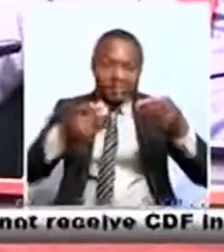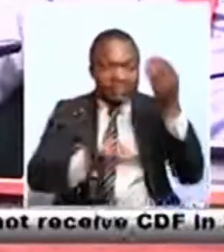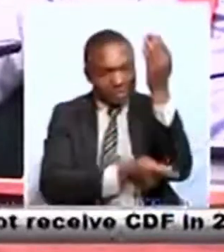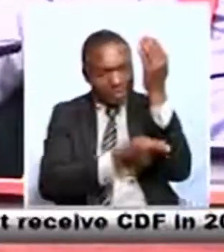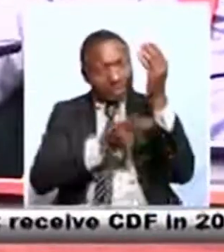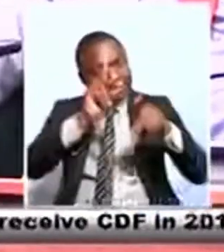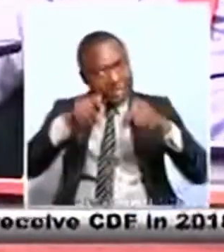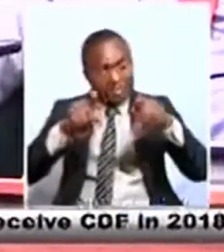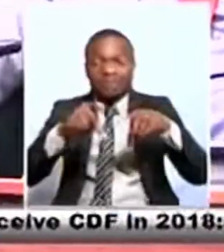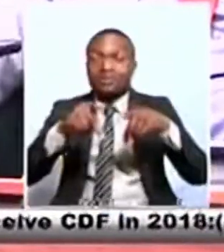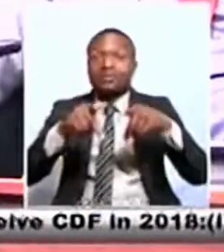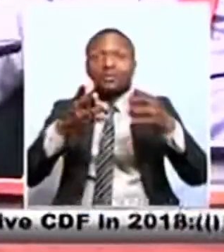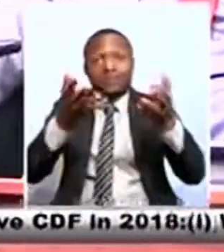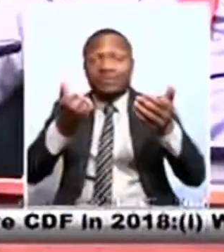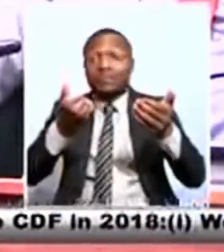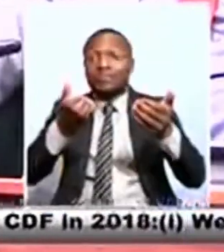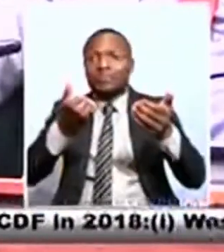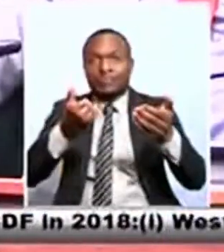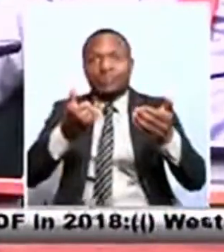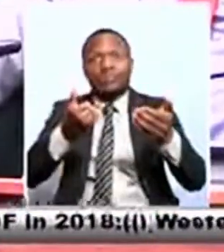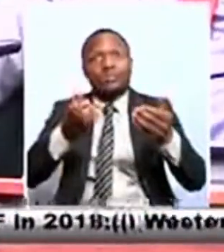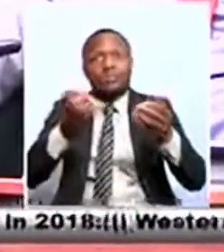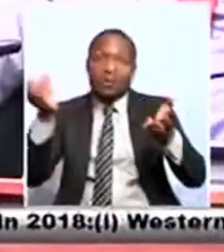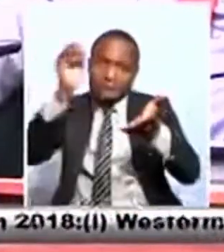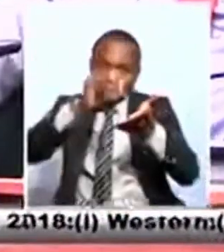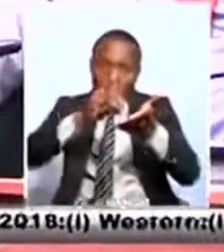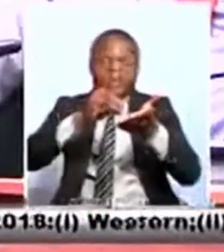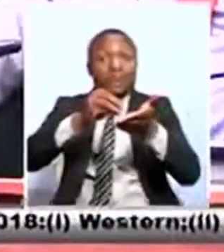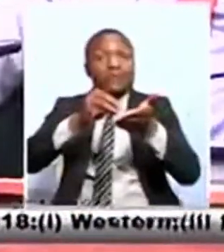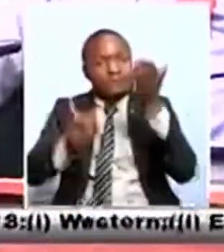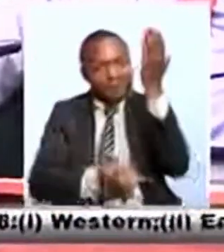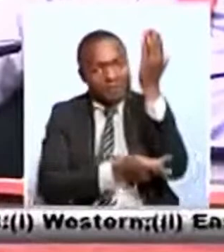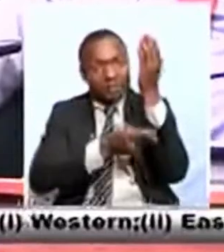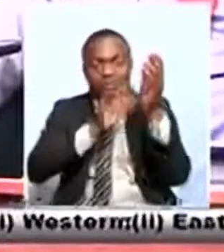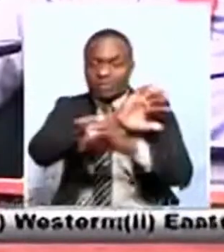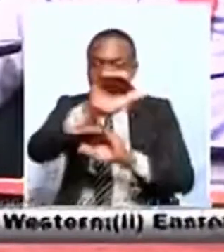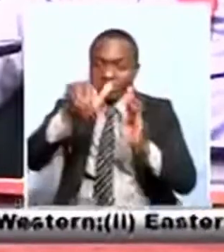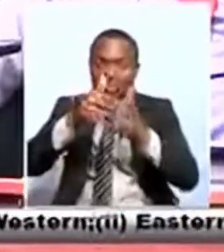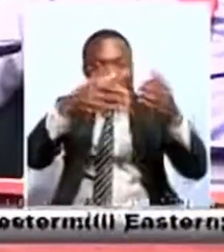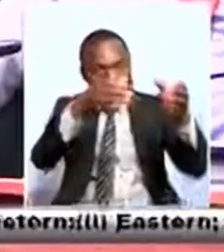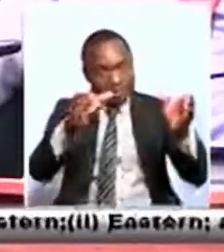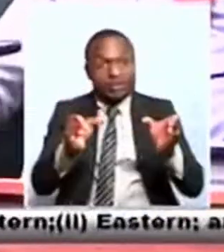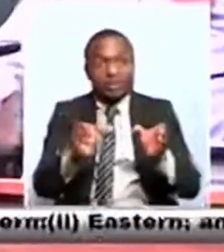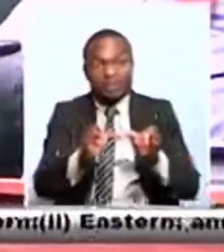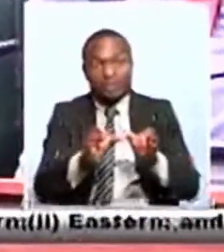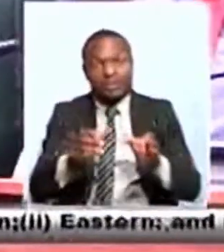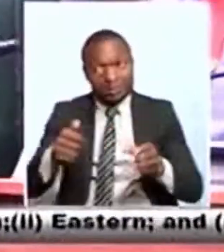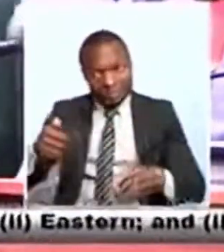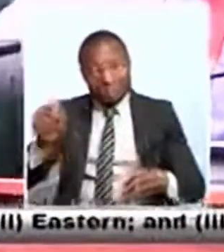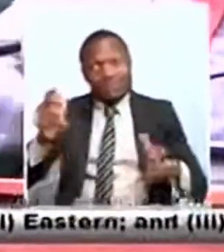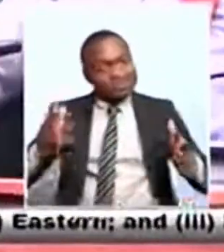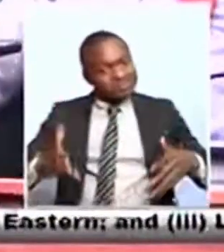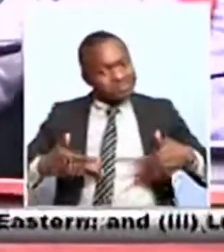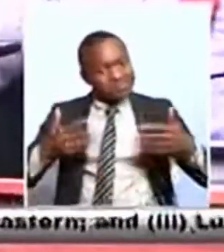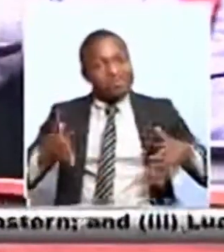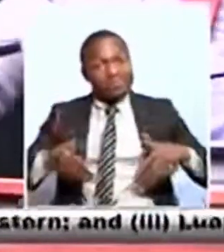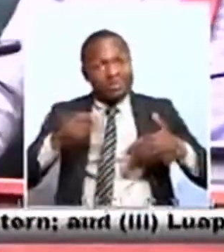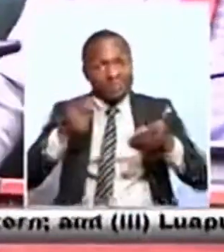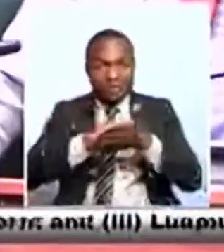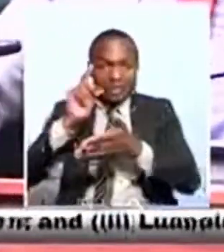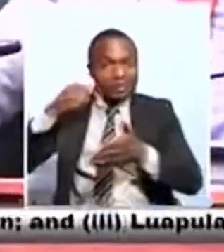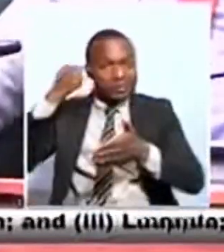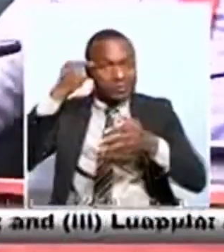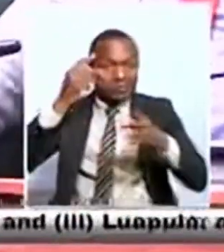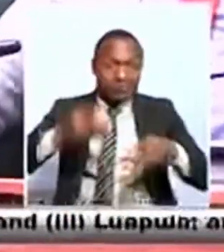Madam Speaker, we want to put development in all the constituencies, and I'm happy that this government is giving even